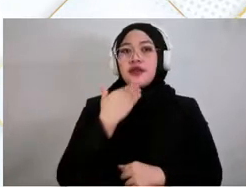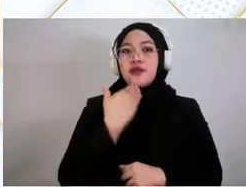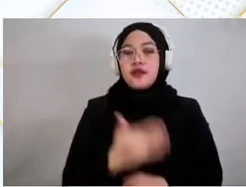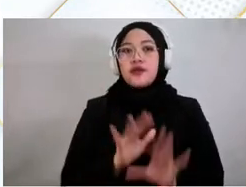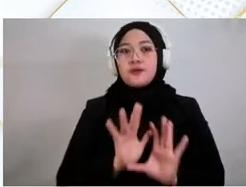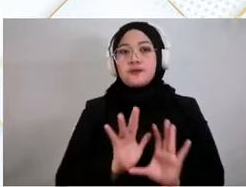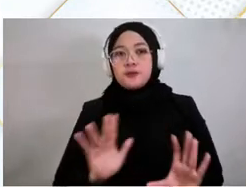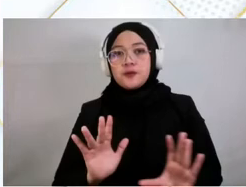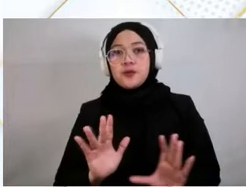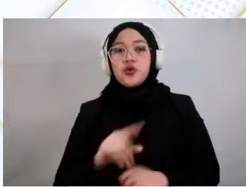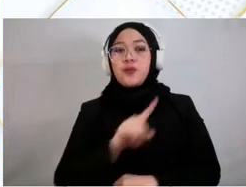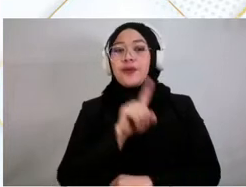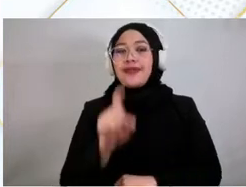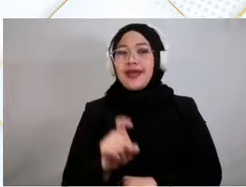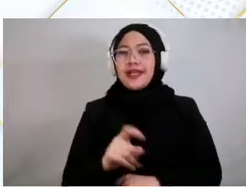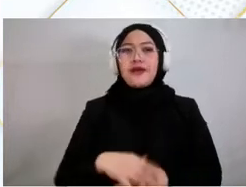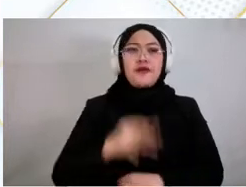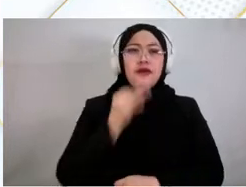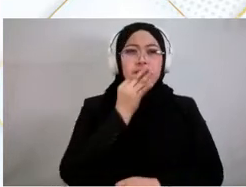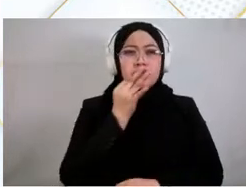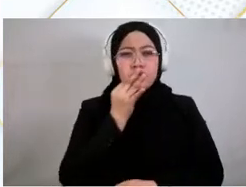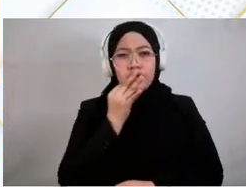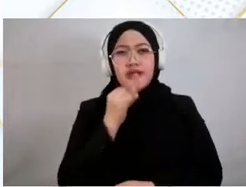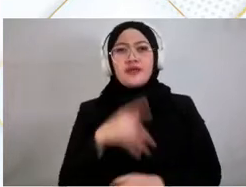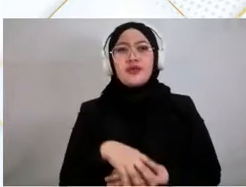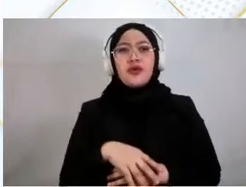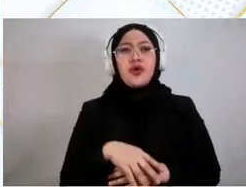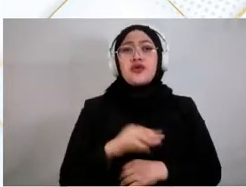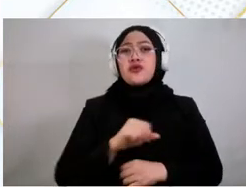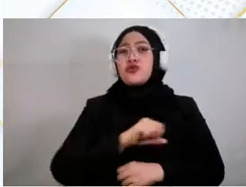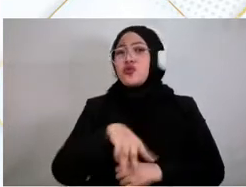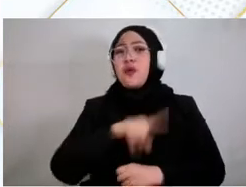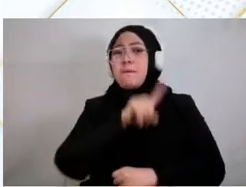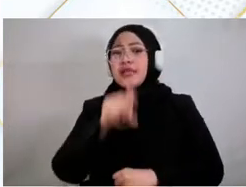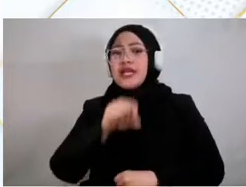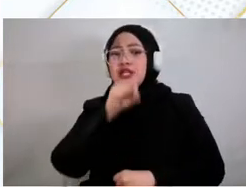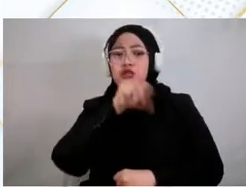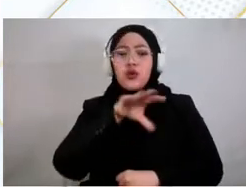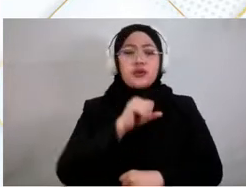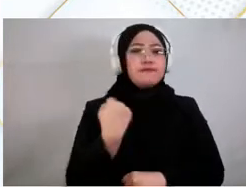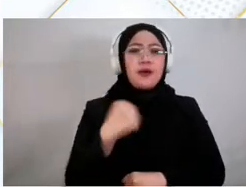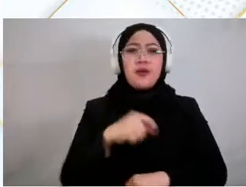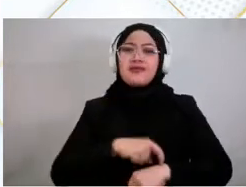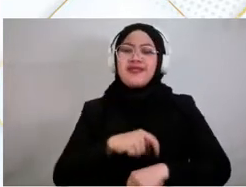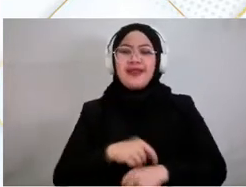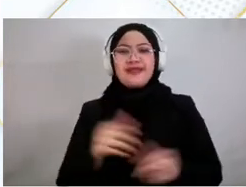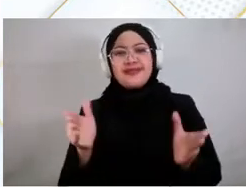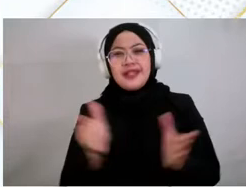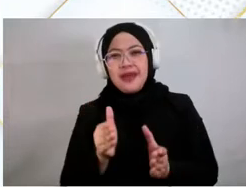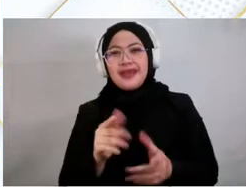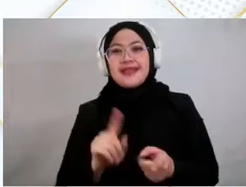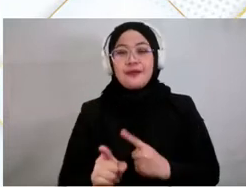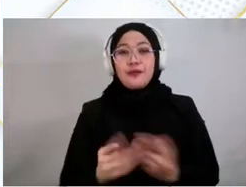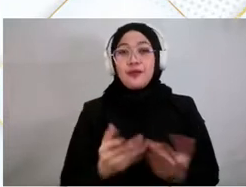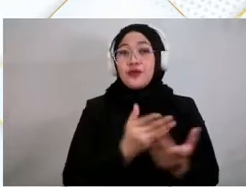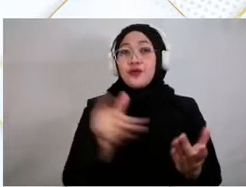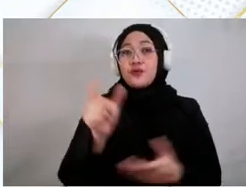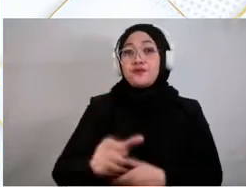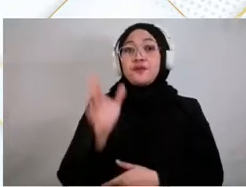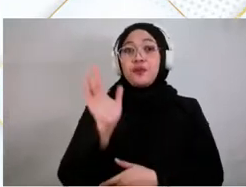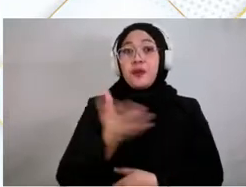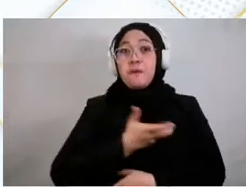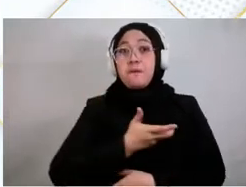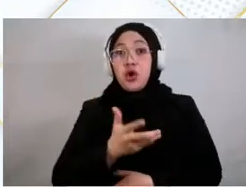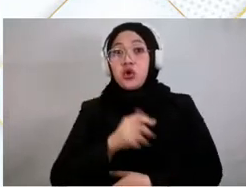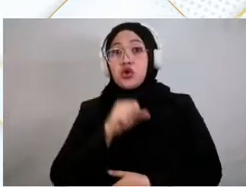questions. We apologize that we cannot answer all the questions due to time constraints, but for the speakers, if you feel that you can